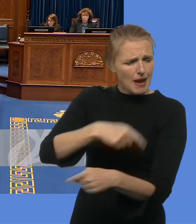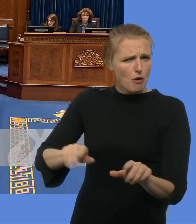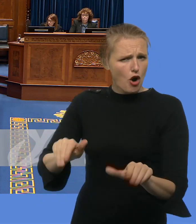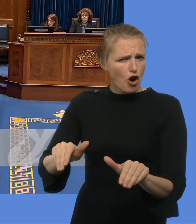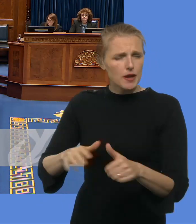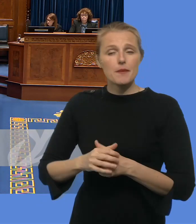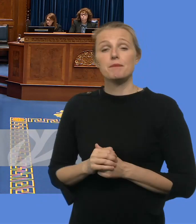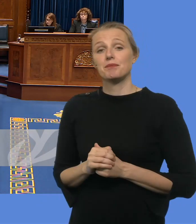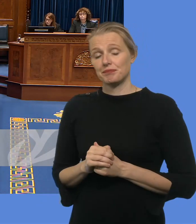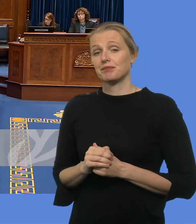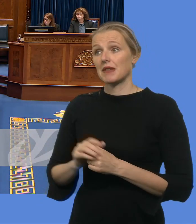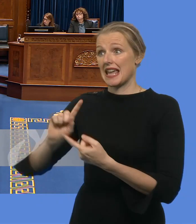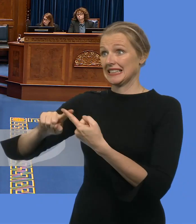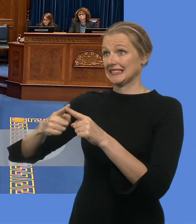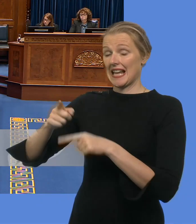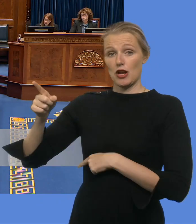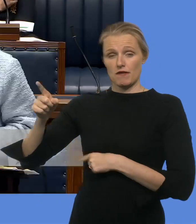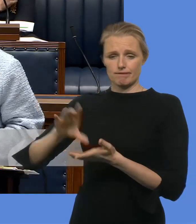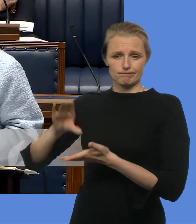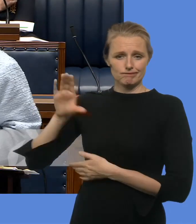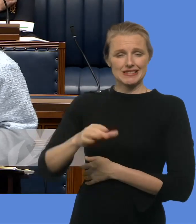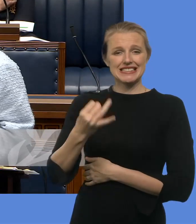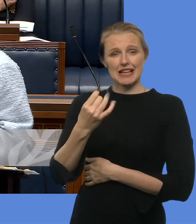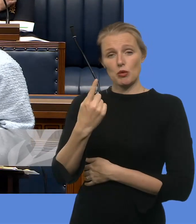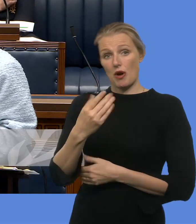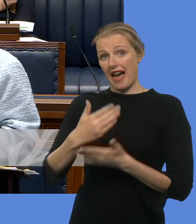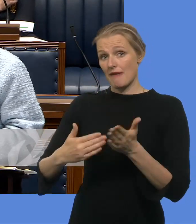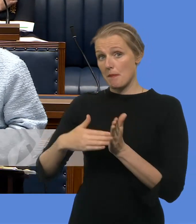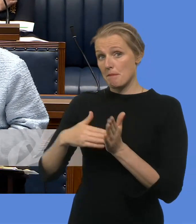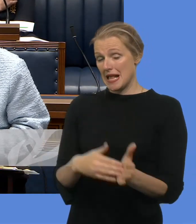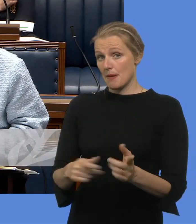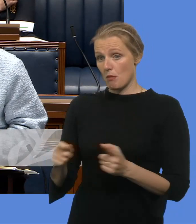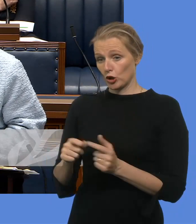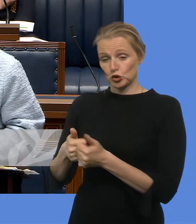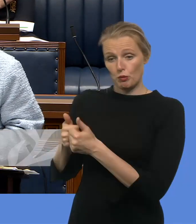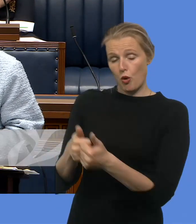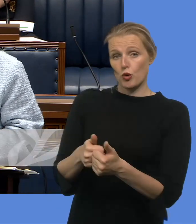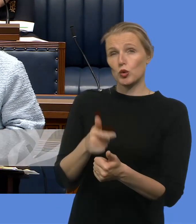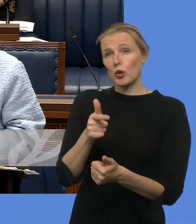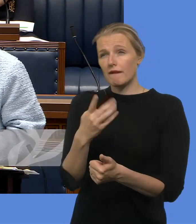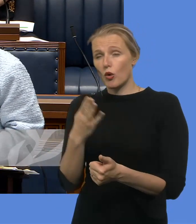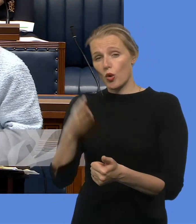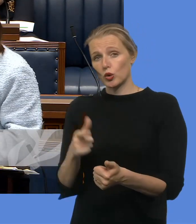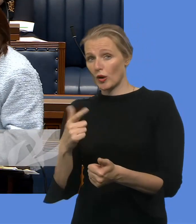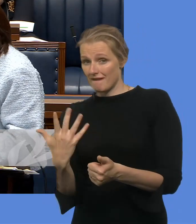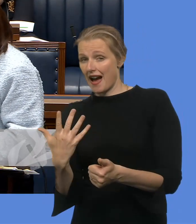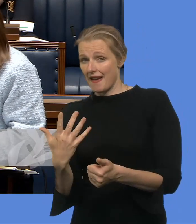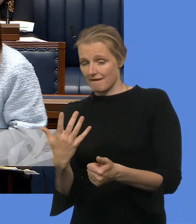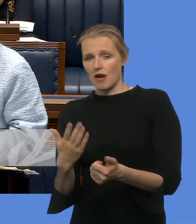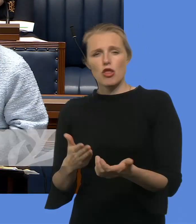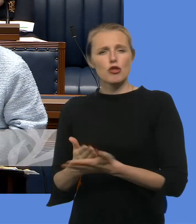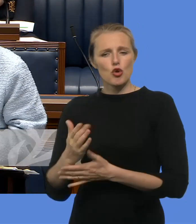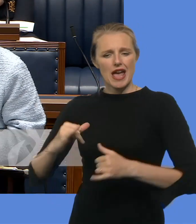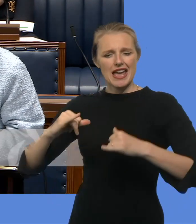So the Executive is providing £71.5 million of support in 2024-25 through